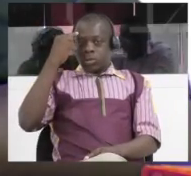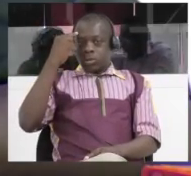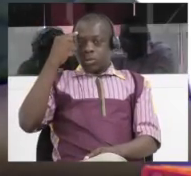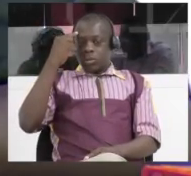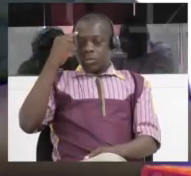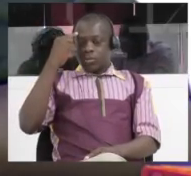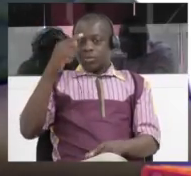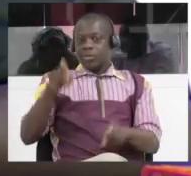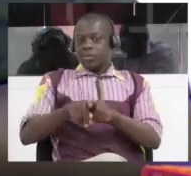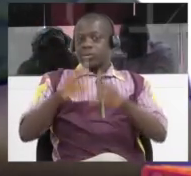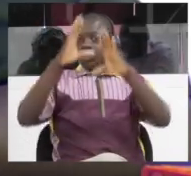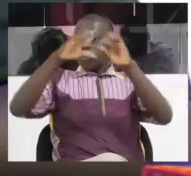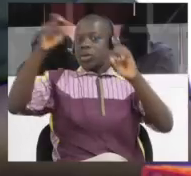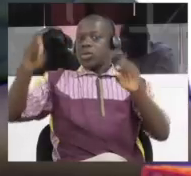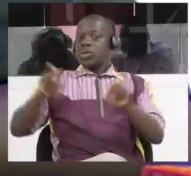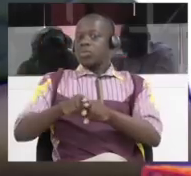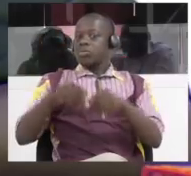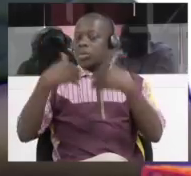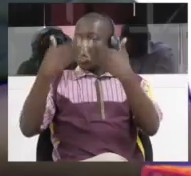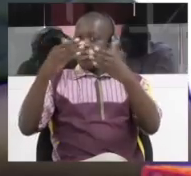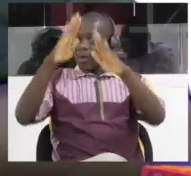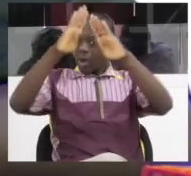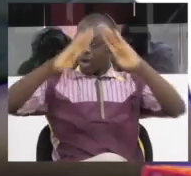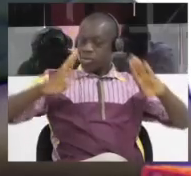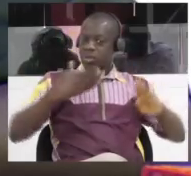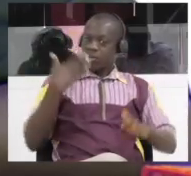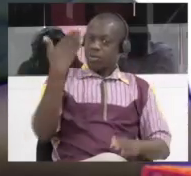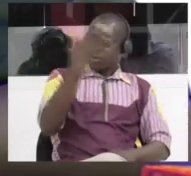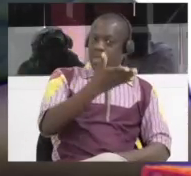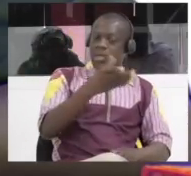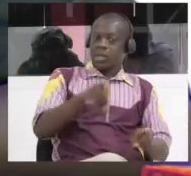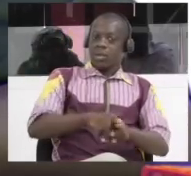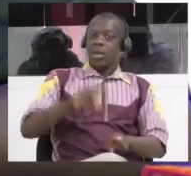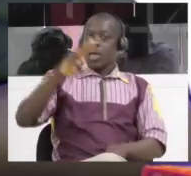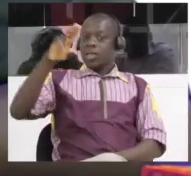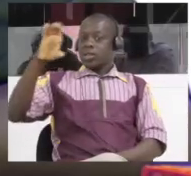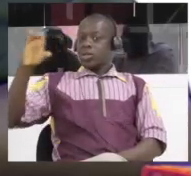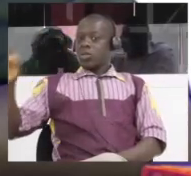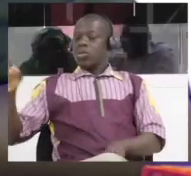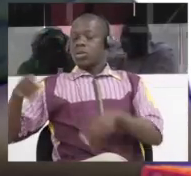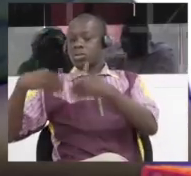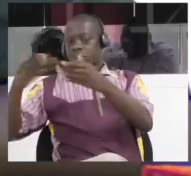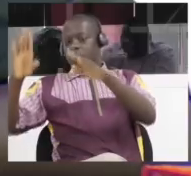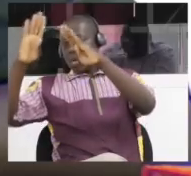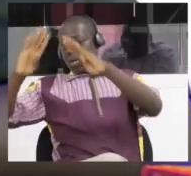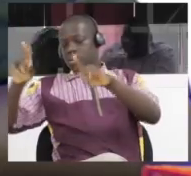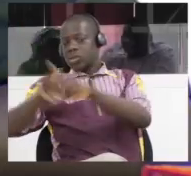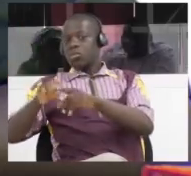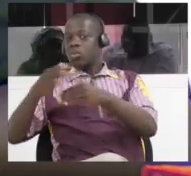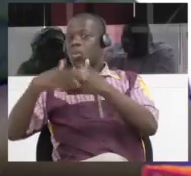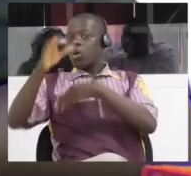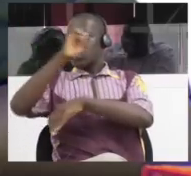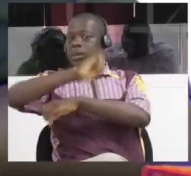the officers were given some accommodation. The NCOs were also given accommodation. The most senior officers had their